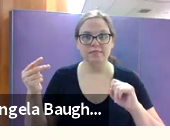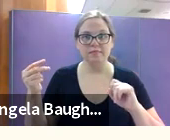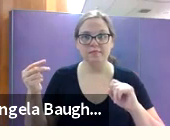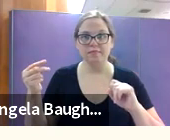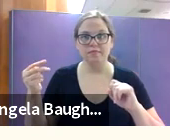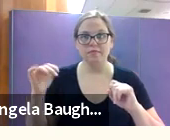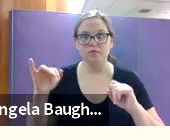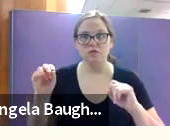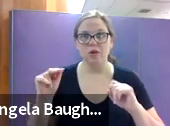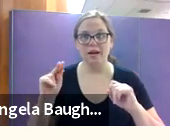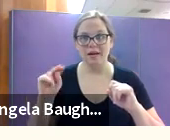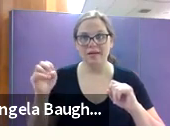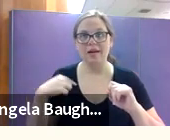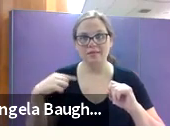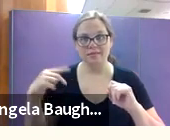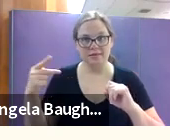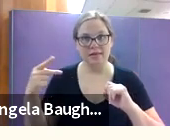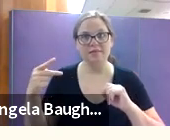Joanne Aceto, I'll second.